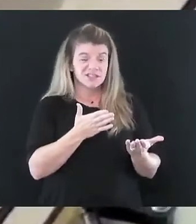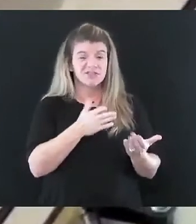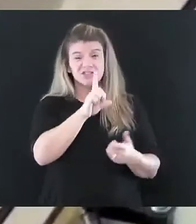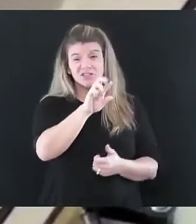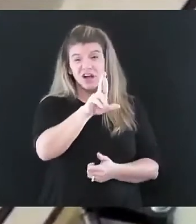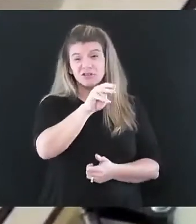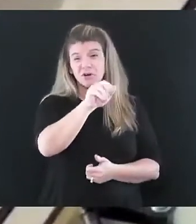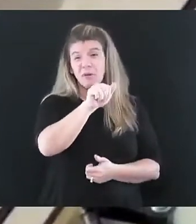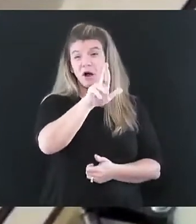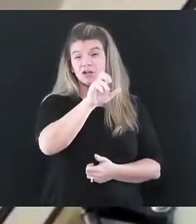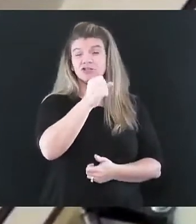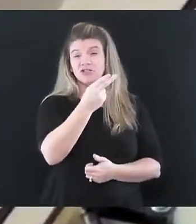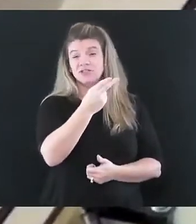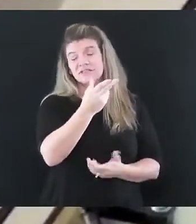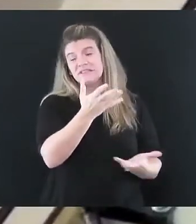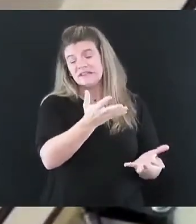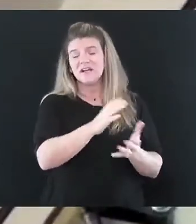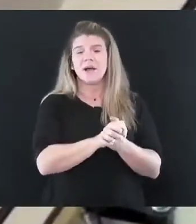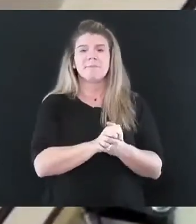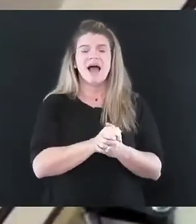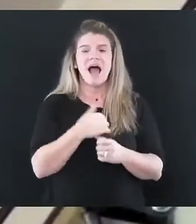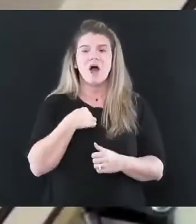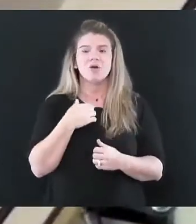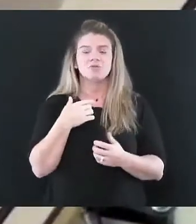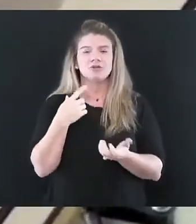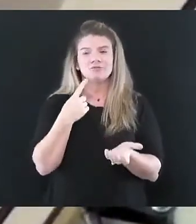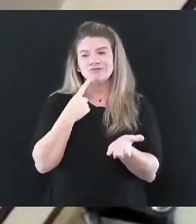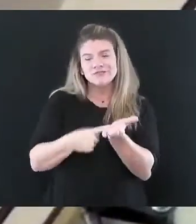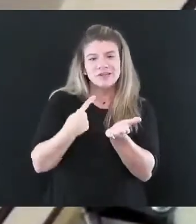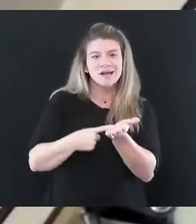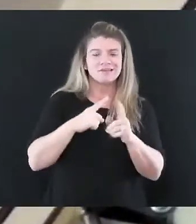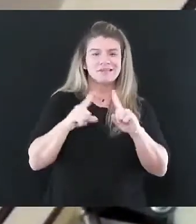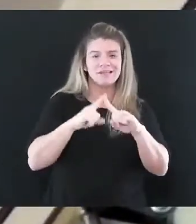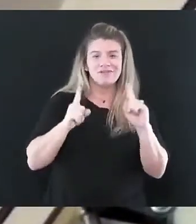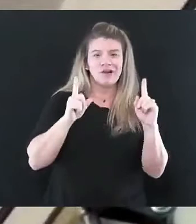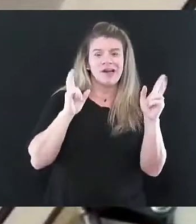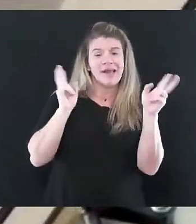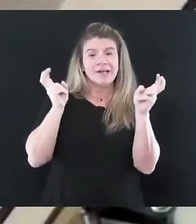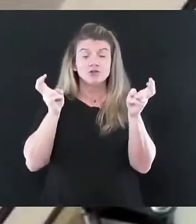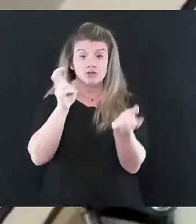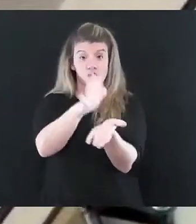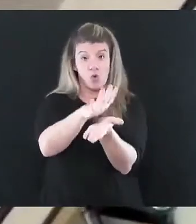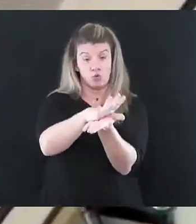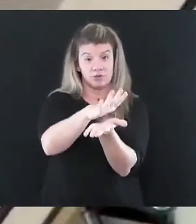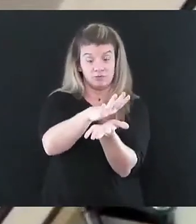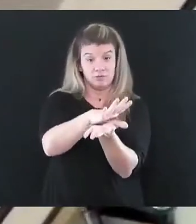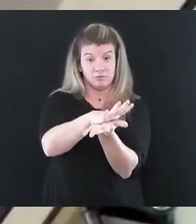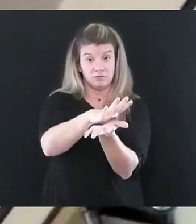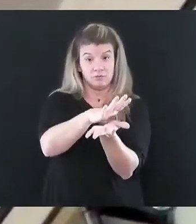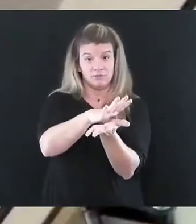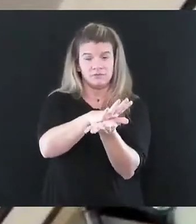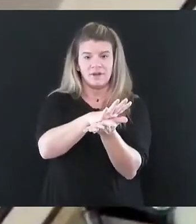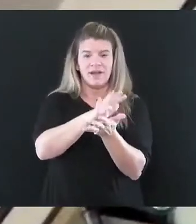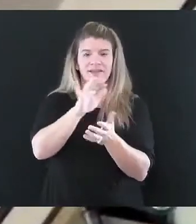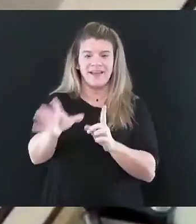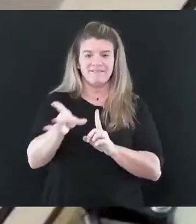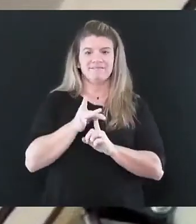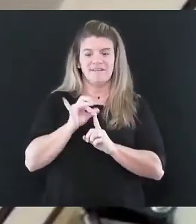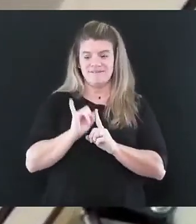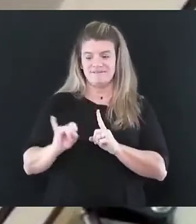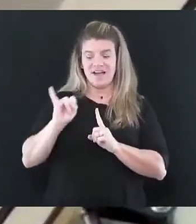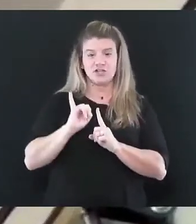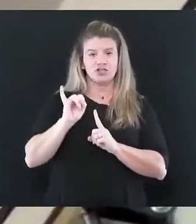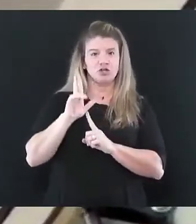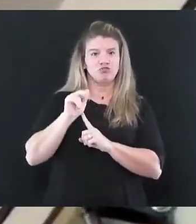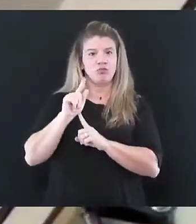Marsh, particularly when it comes to talking about these issues about schools and infection rates. And I've